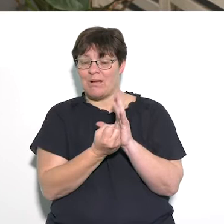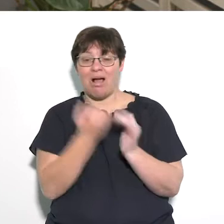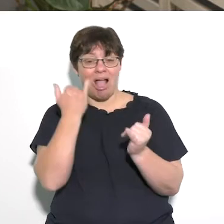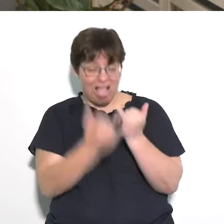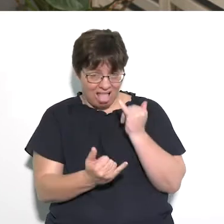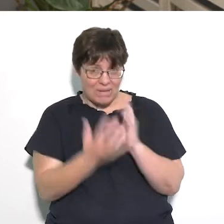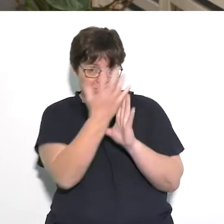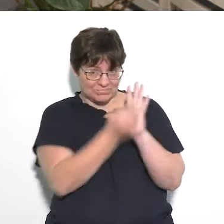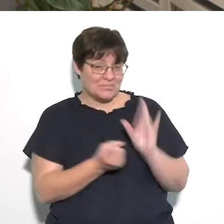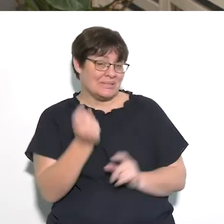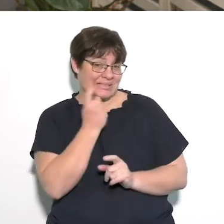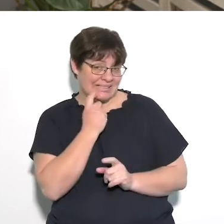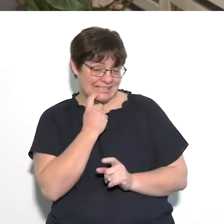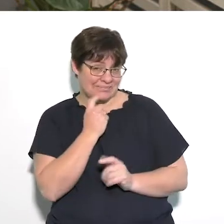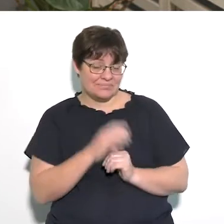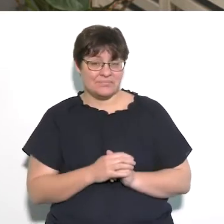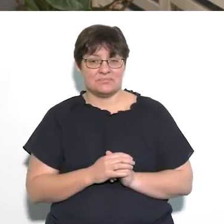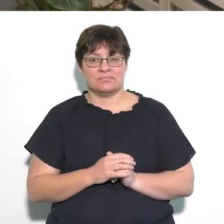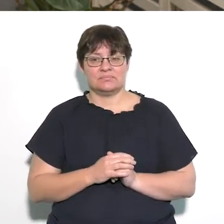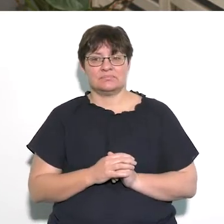smallest impurities in the water.